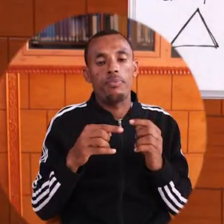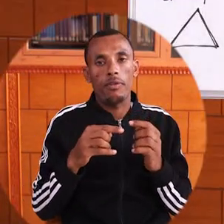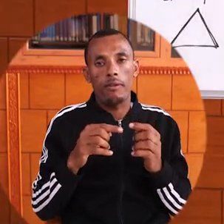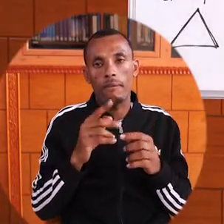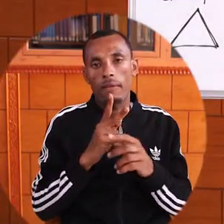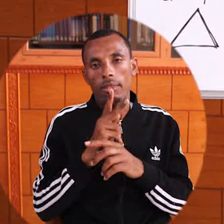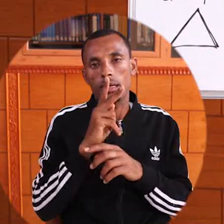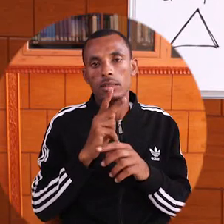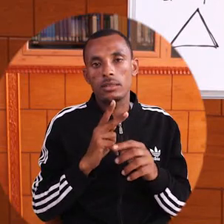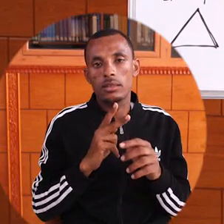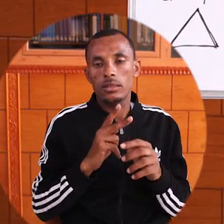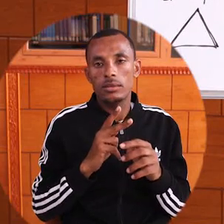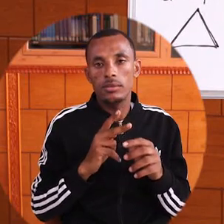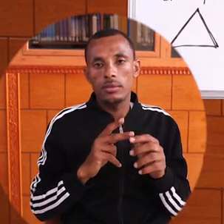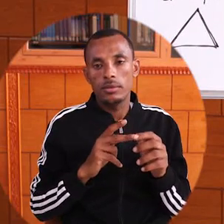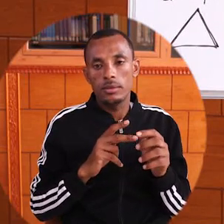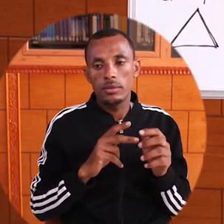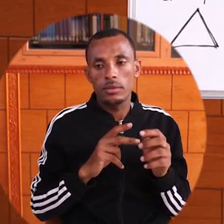polygon.